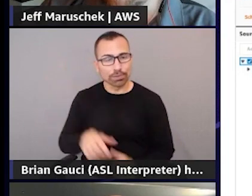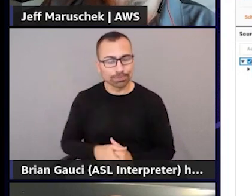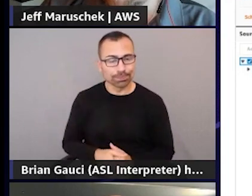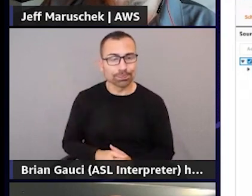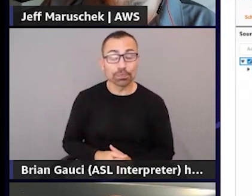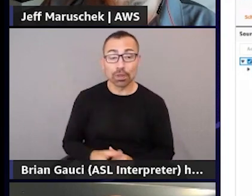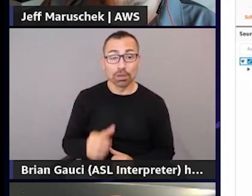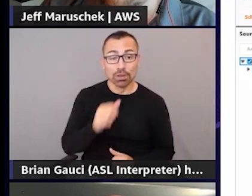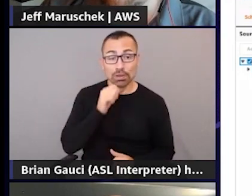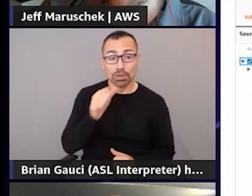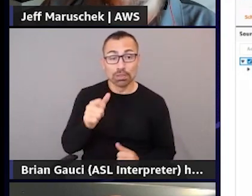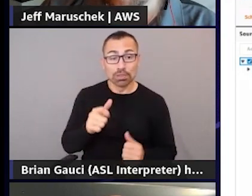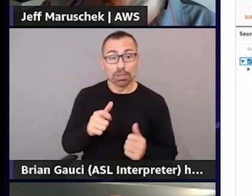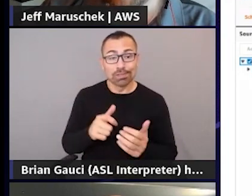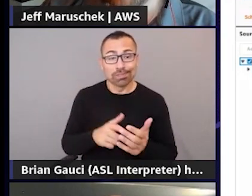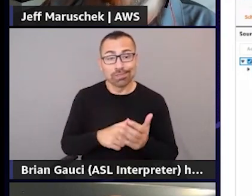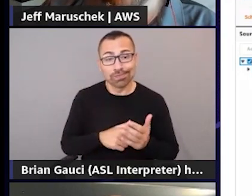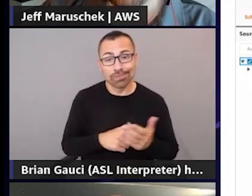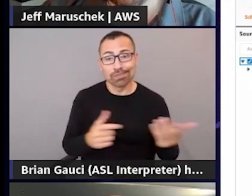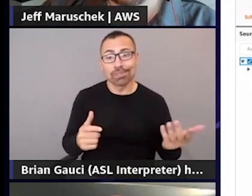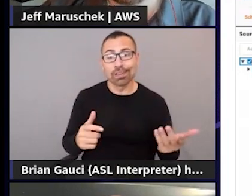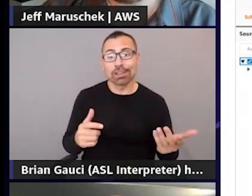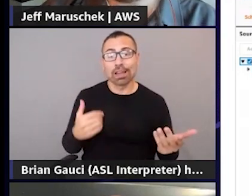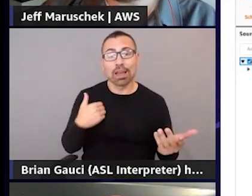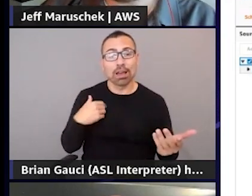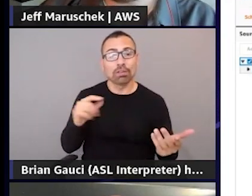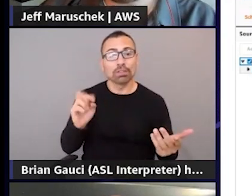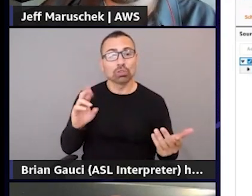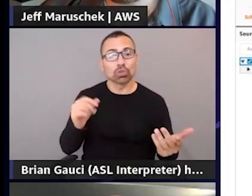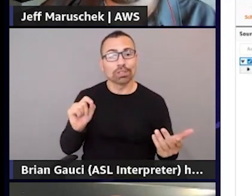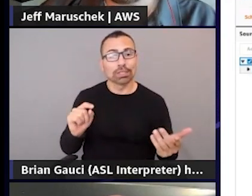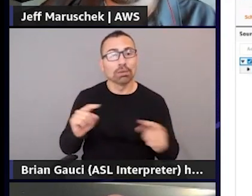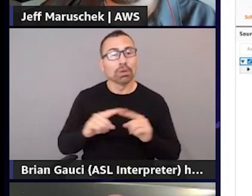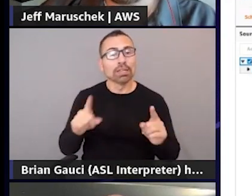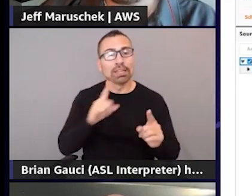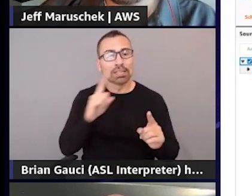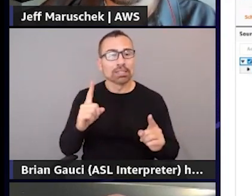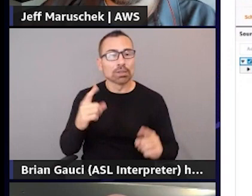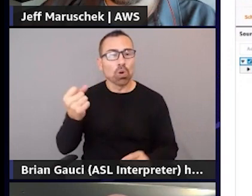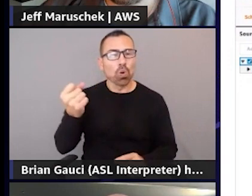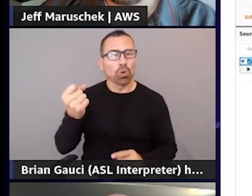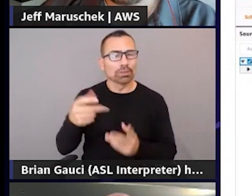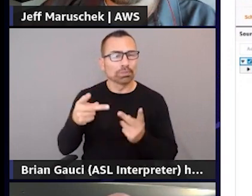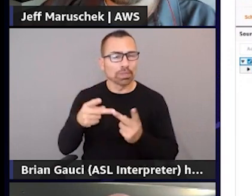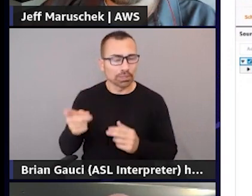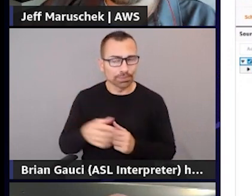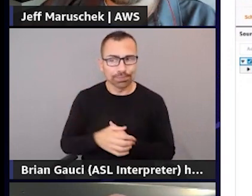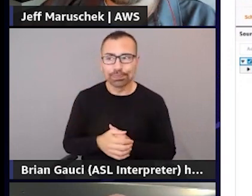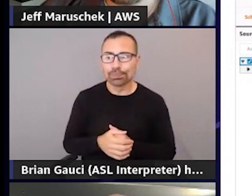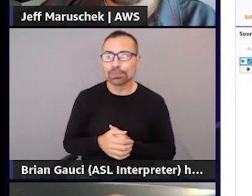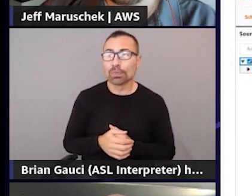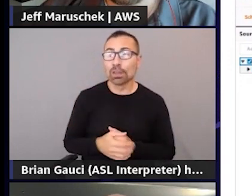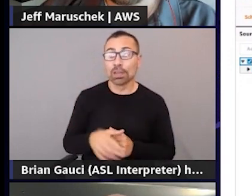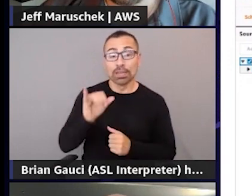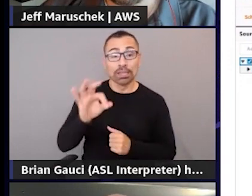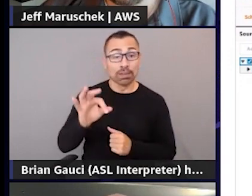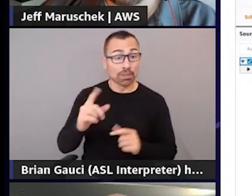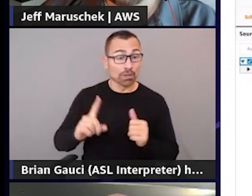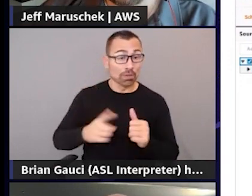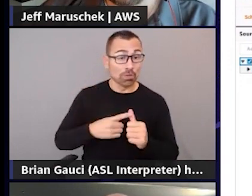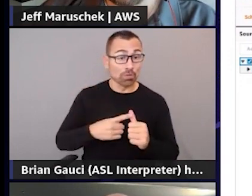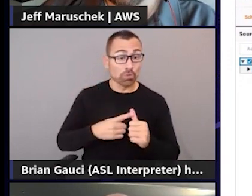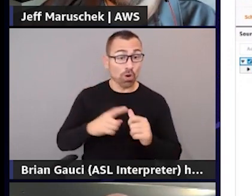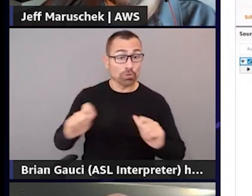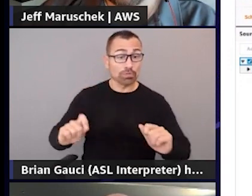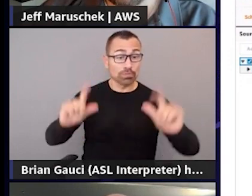have anything in that target, but it's just there as sort of a placeholder, if you will. If the original screen share had worked, I would have gone in and logged